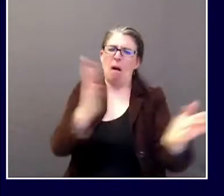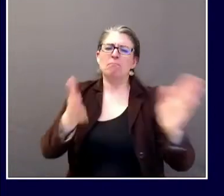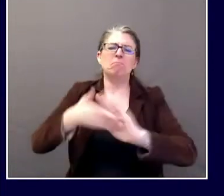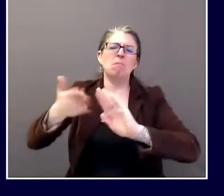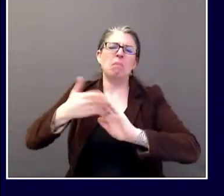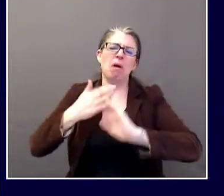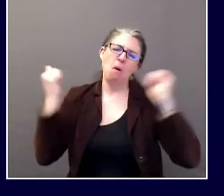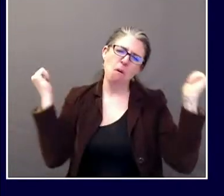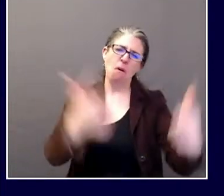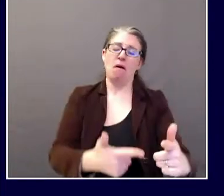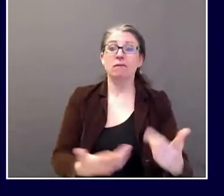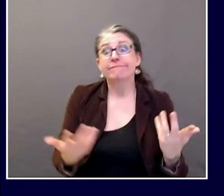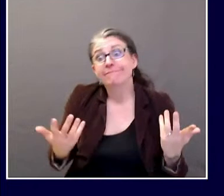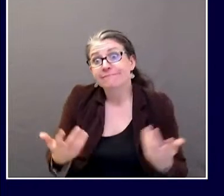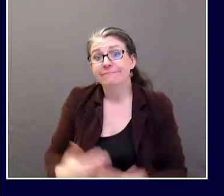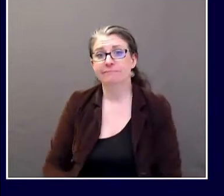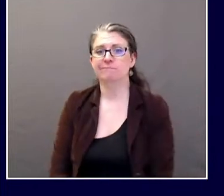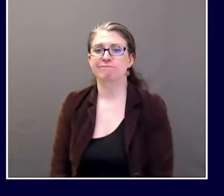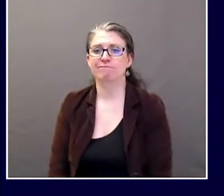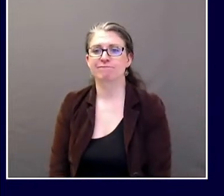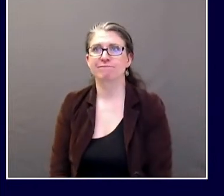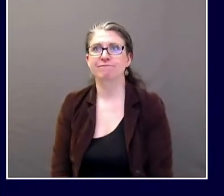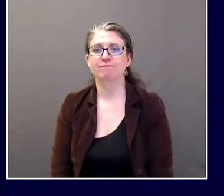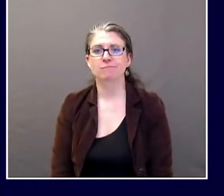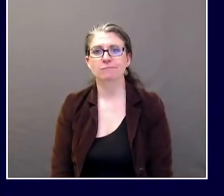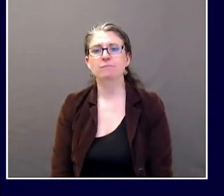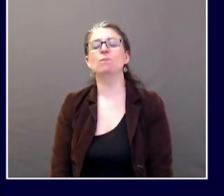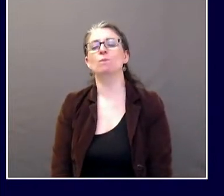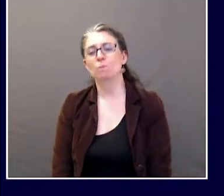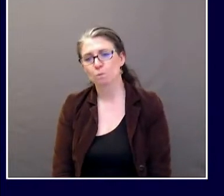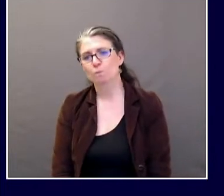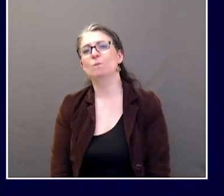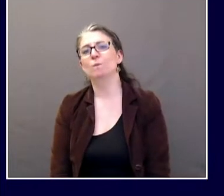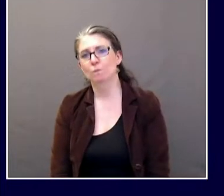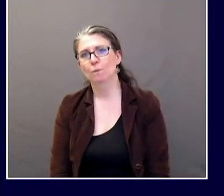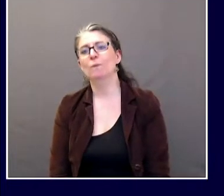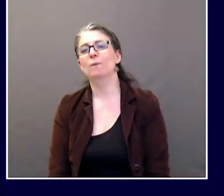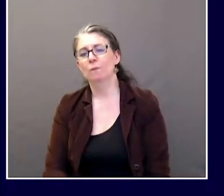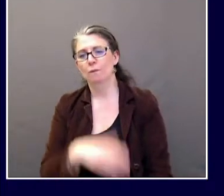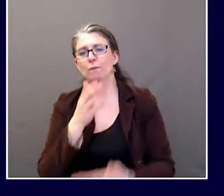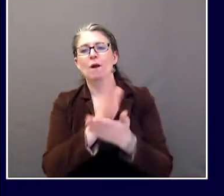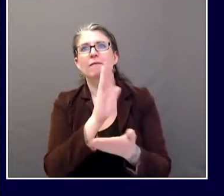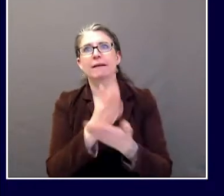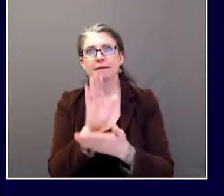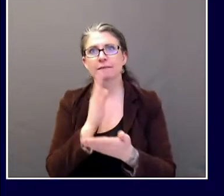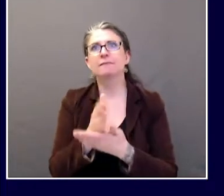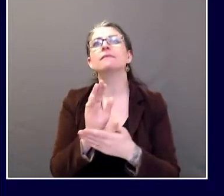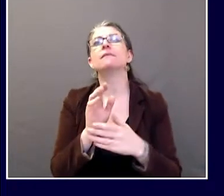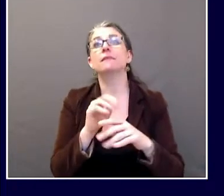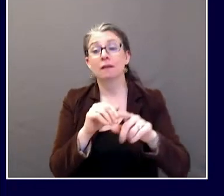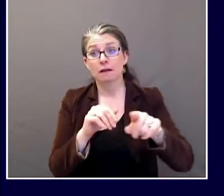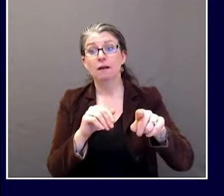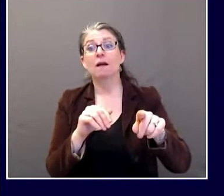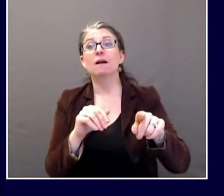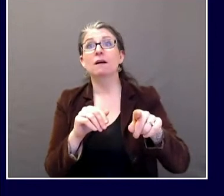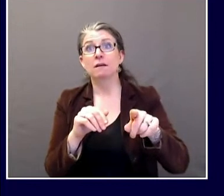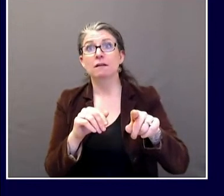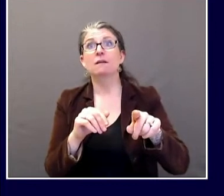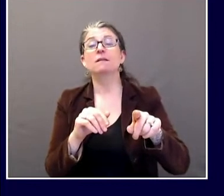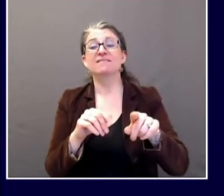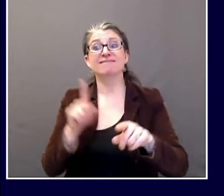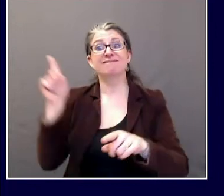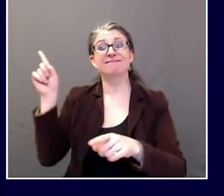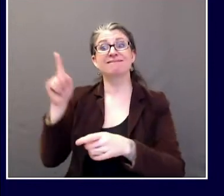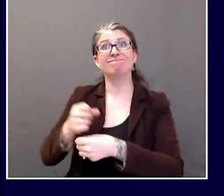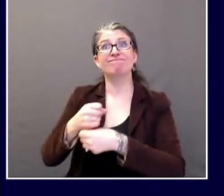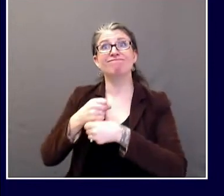See. So right now they're dealing with these supply constraints as everyone else is, but the sites themselves are here